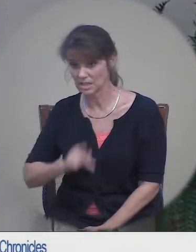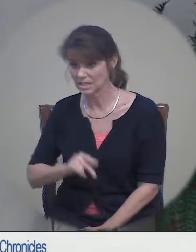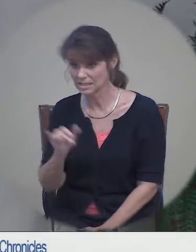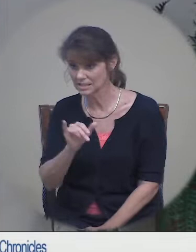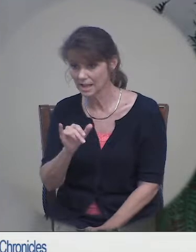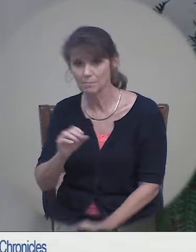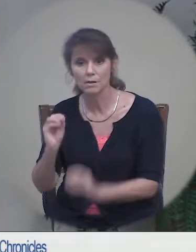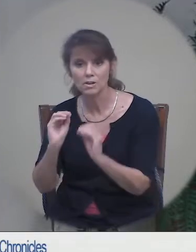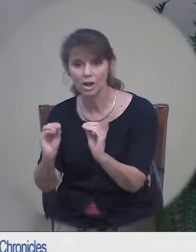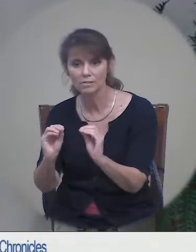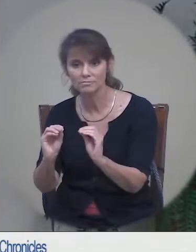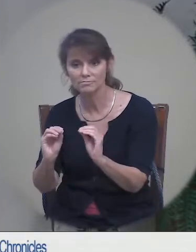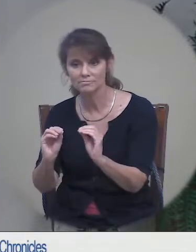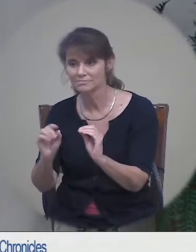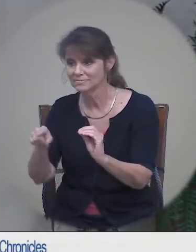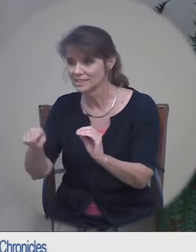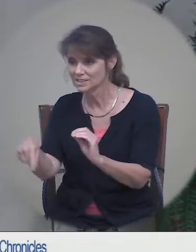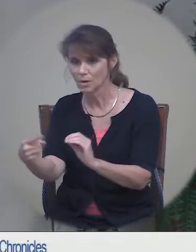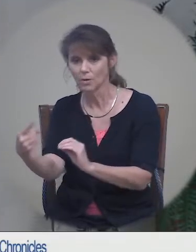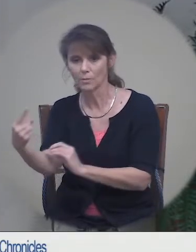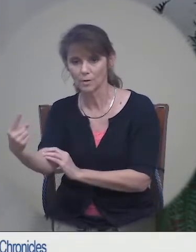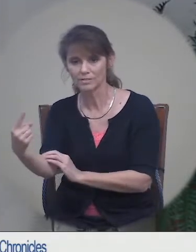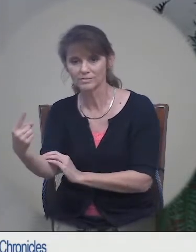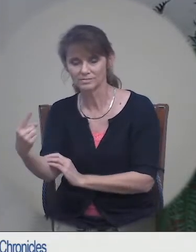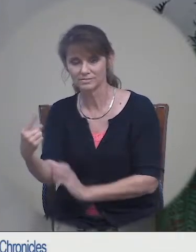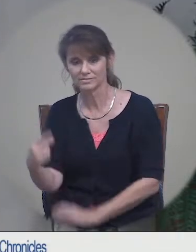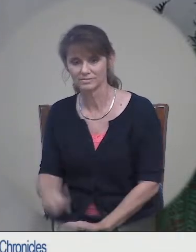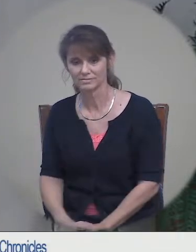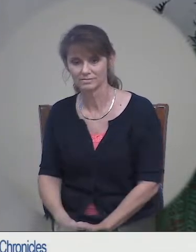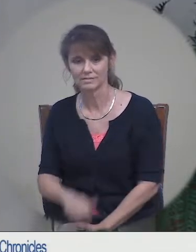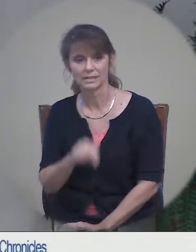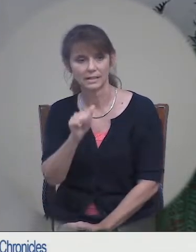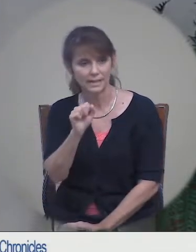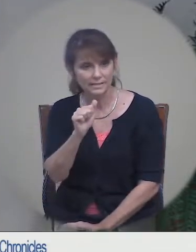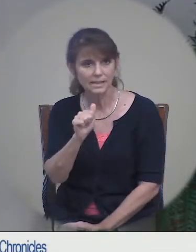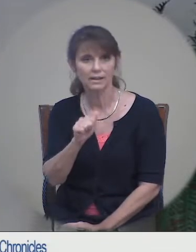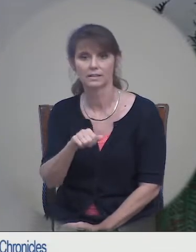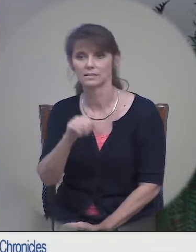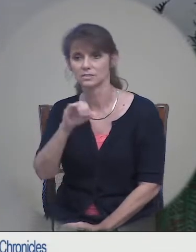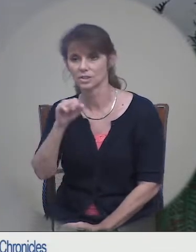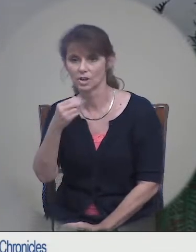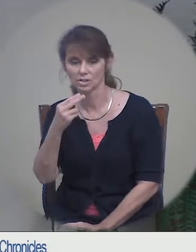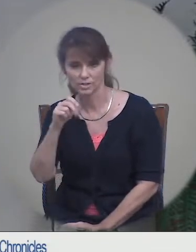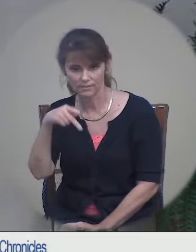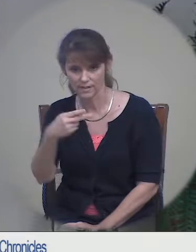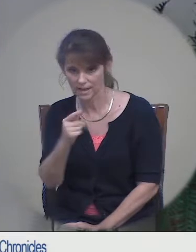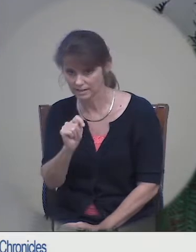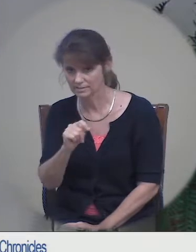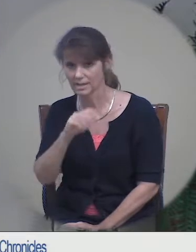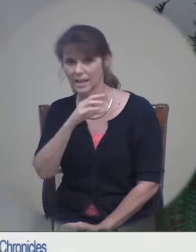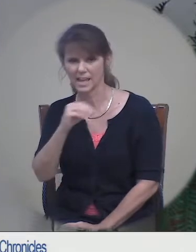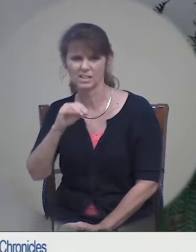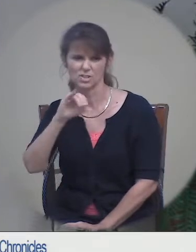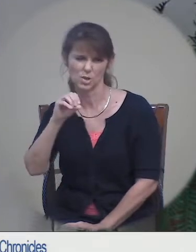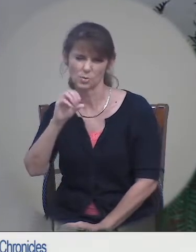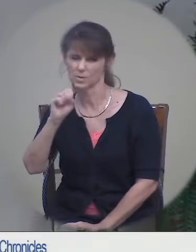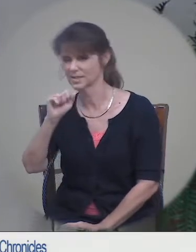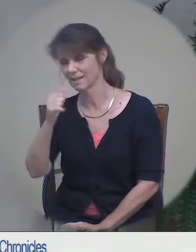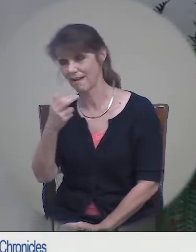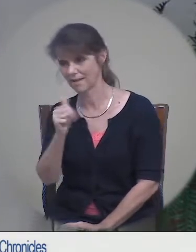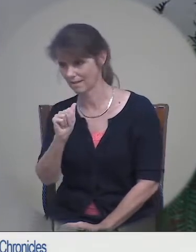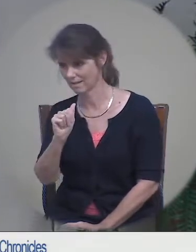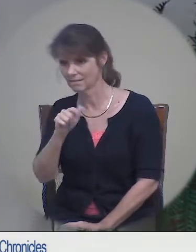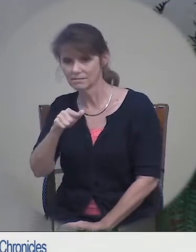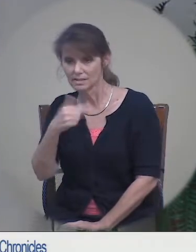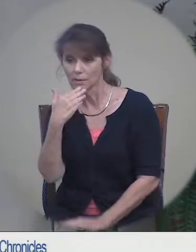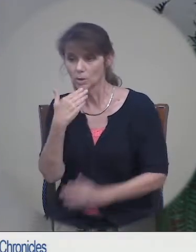No. I mean, to some regard, you got Asa and Jehoshaphat and maybe Josiah. But to him, you could